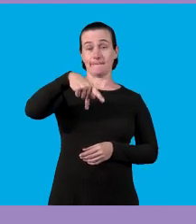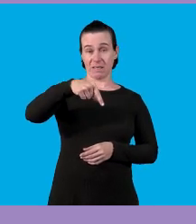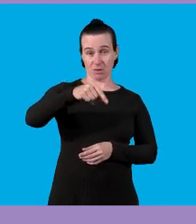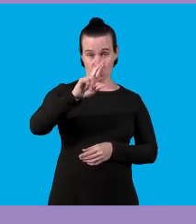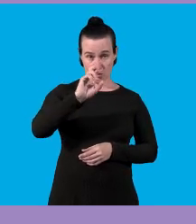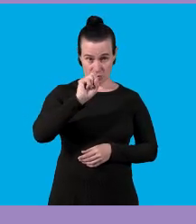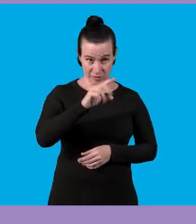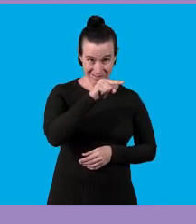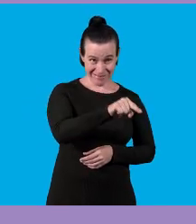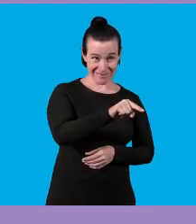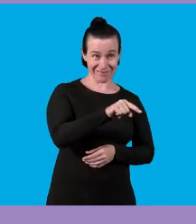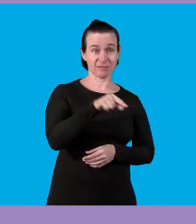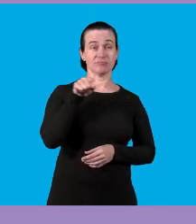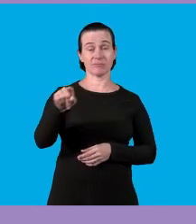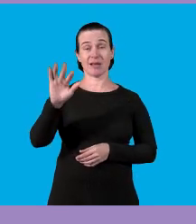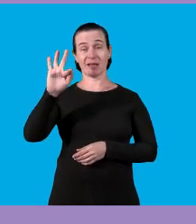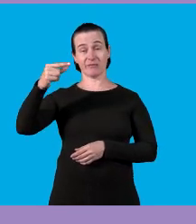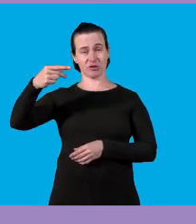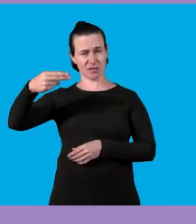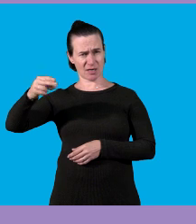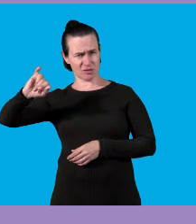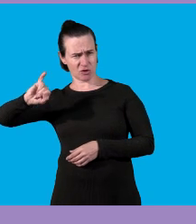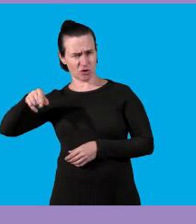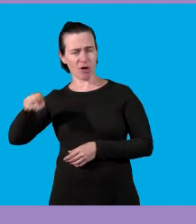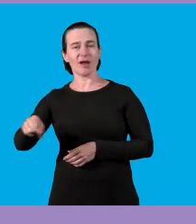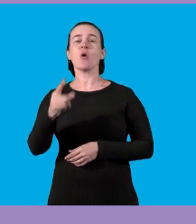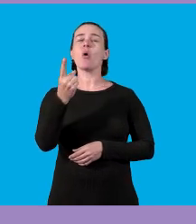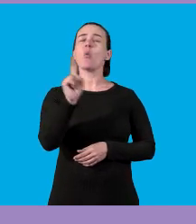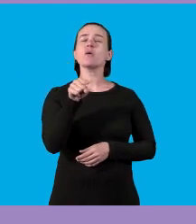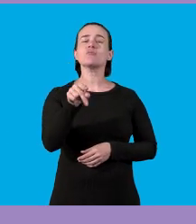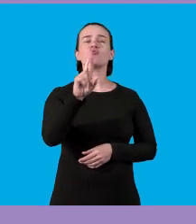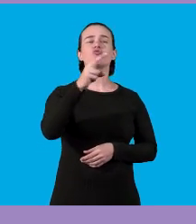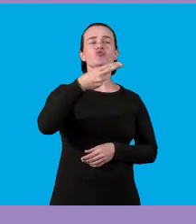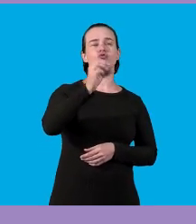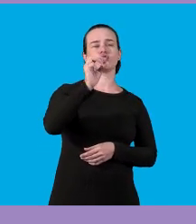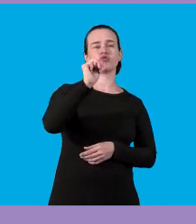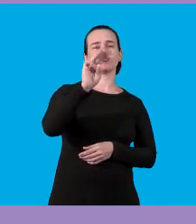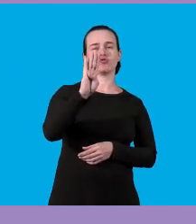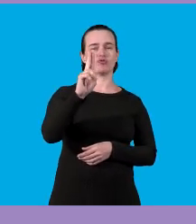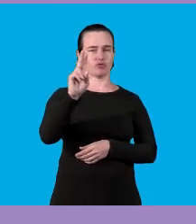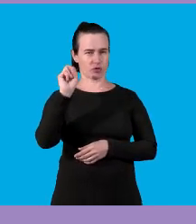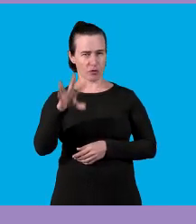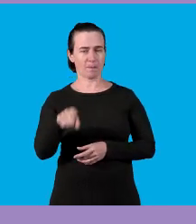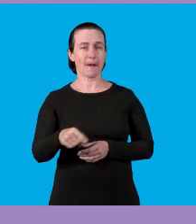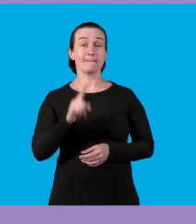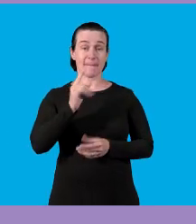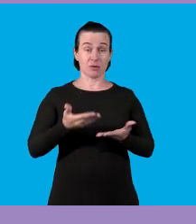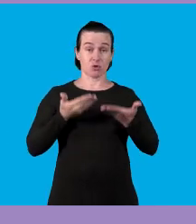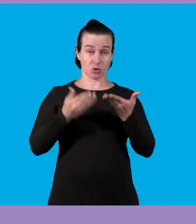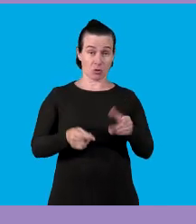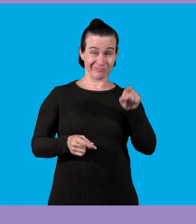PQRS and FGH are rhombuses. Show that PQRS is similar